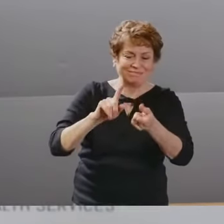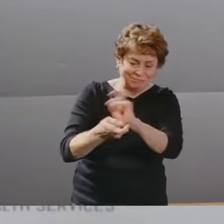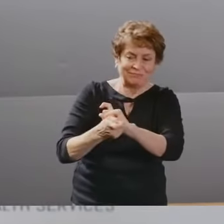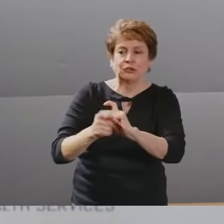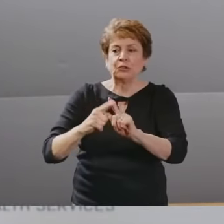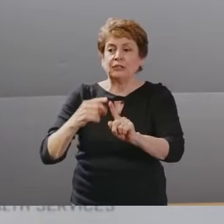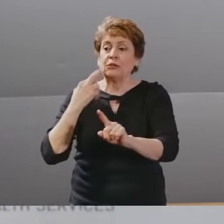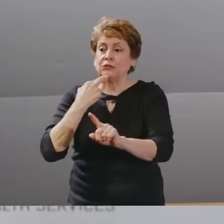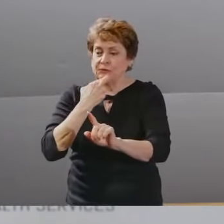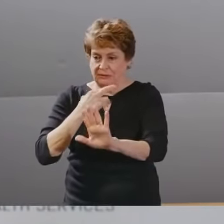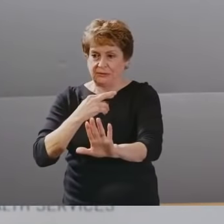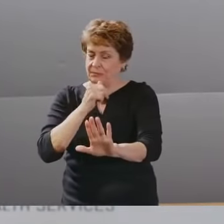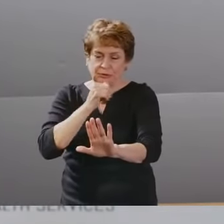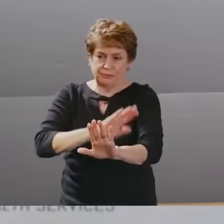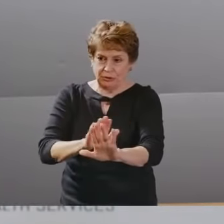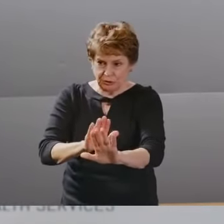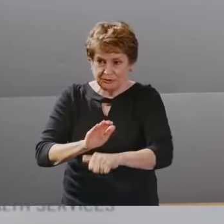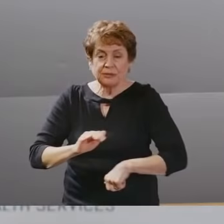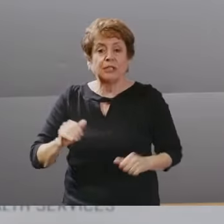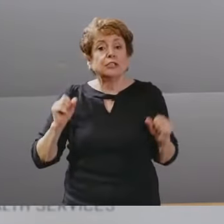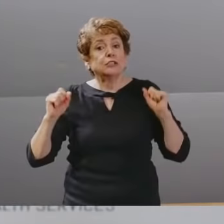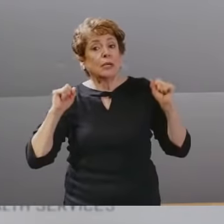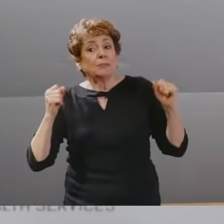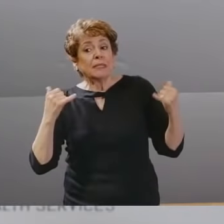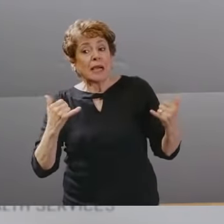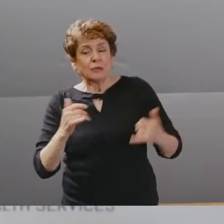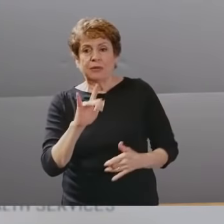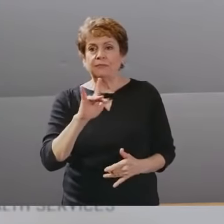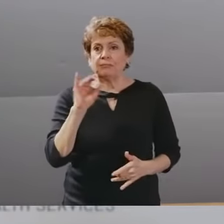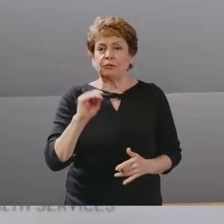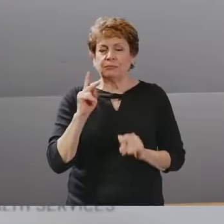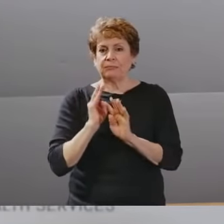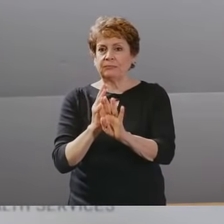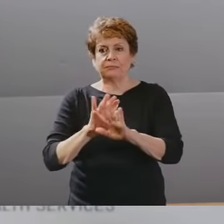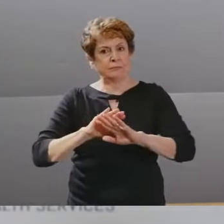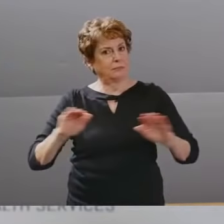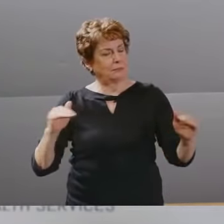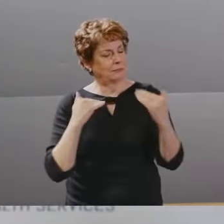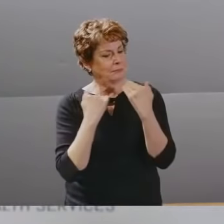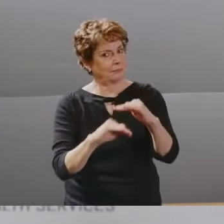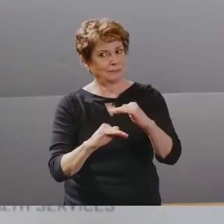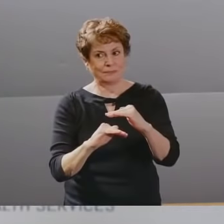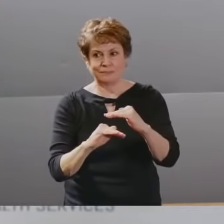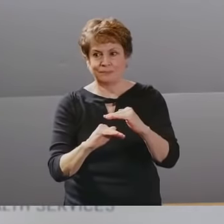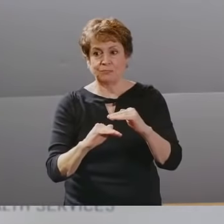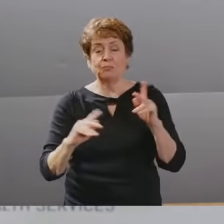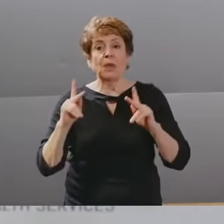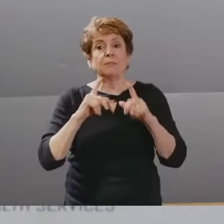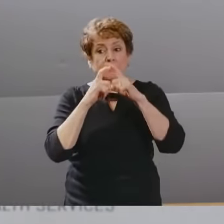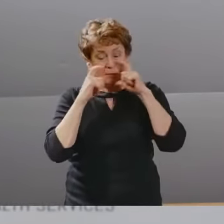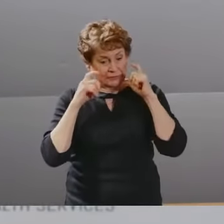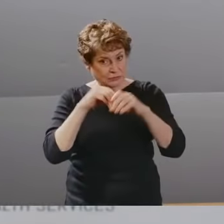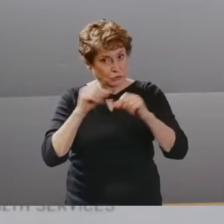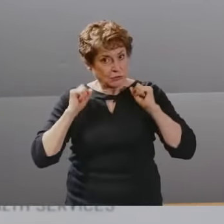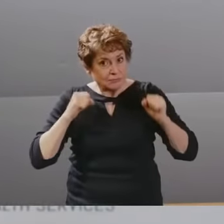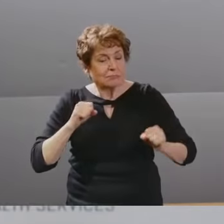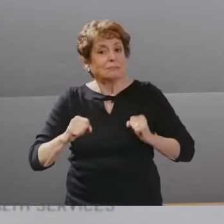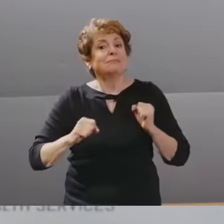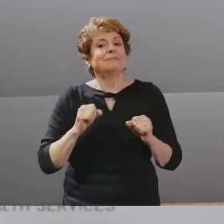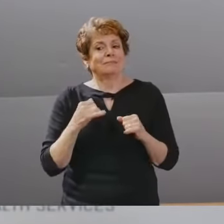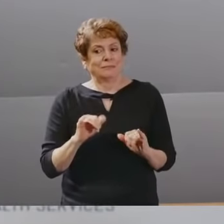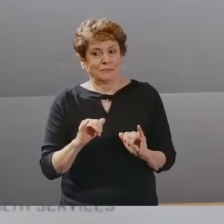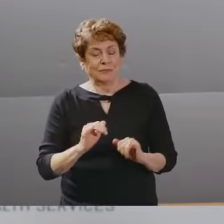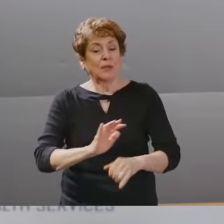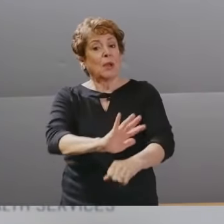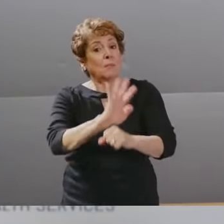open. Gyms are at 25% capacity with people wearing masks, and the same with movie theaters.